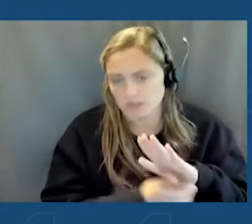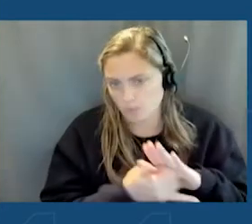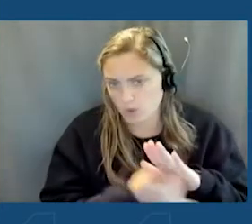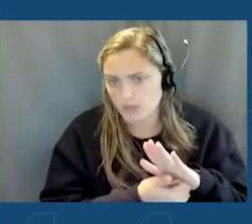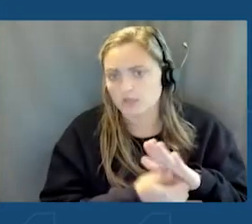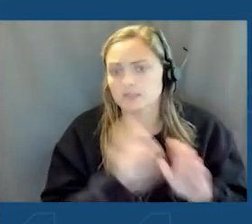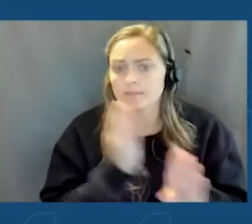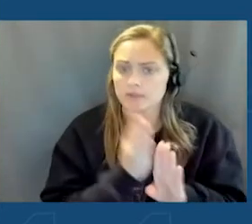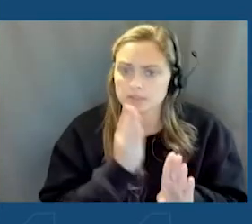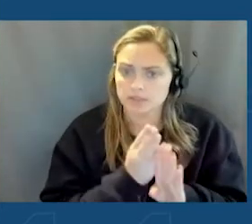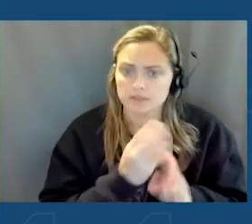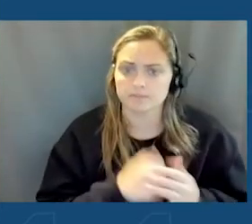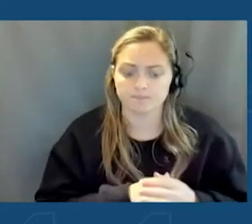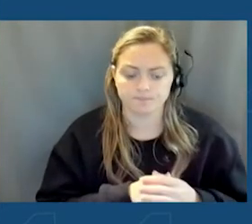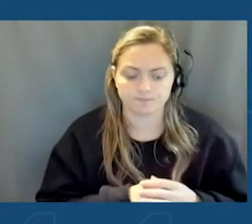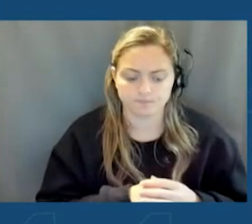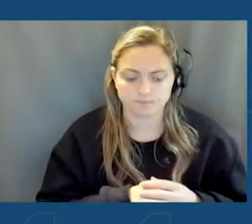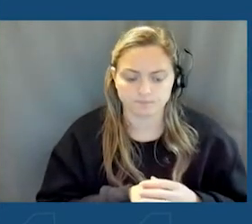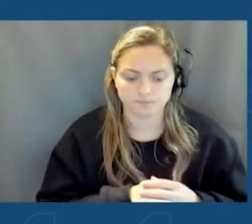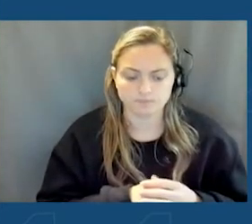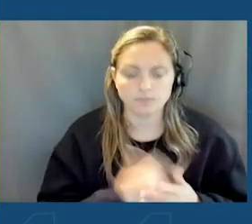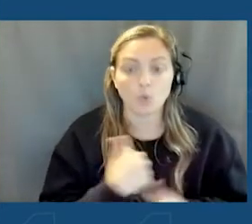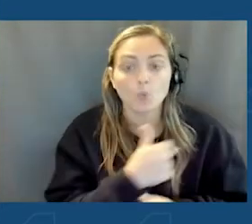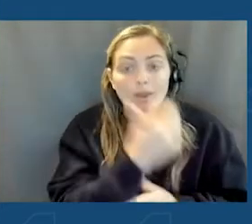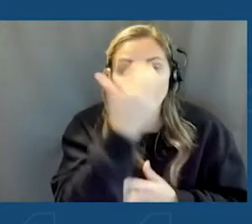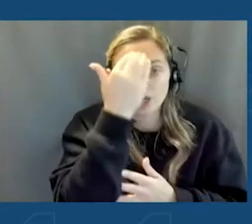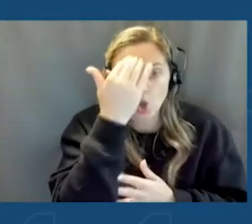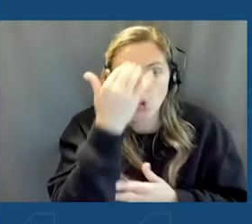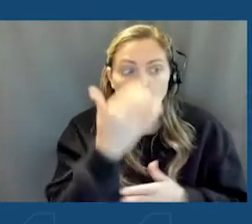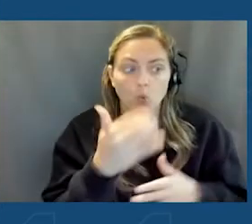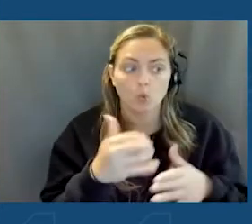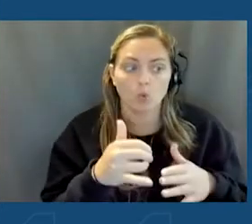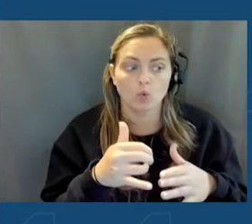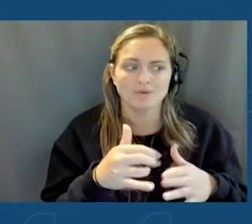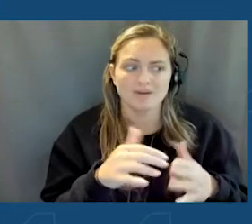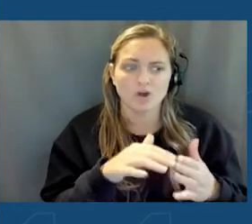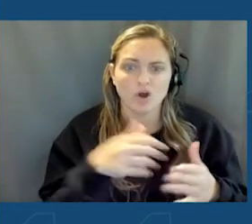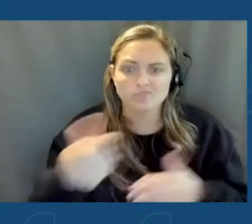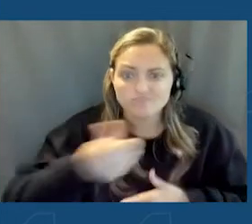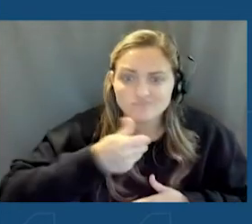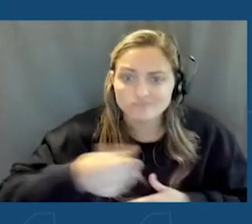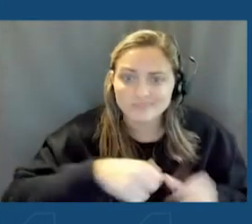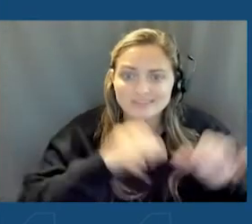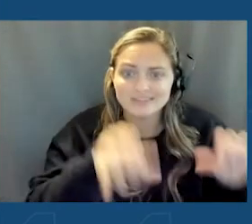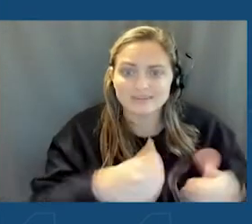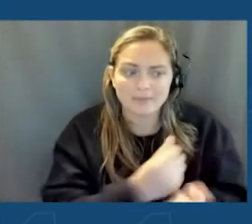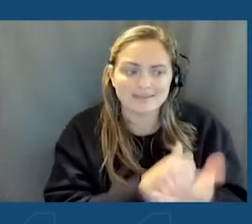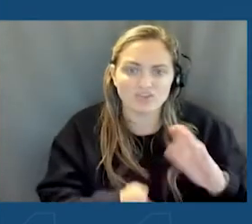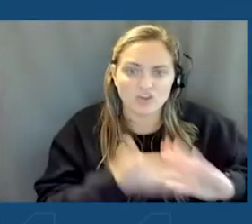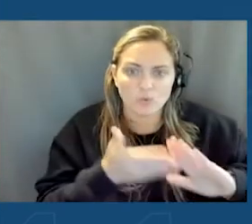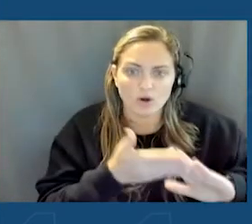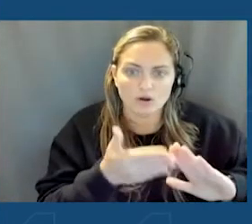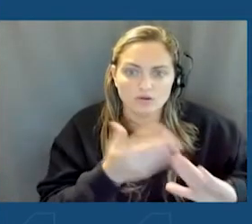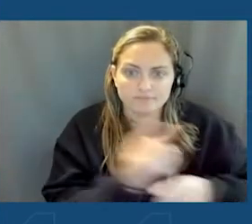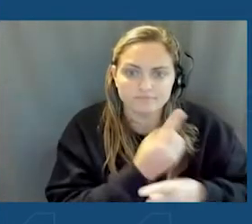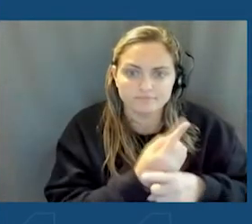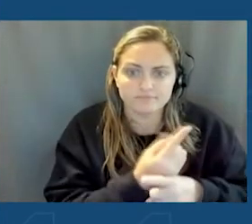buses. We know our transit system makes everything work. If that is not